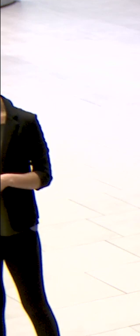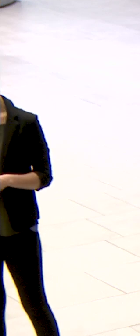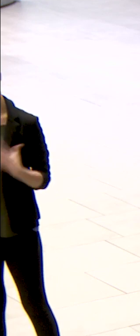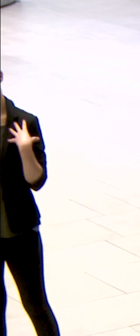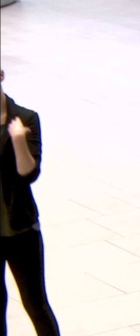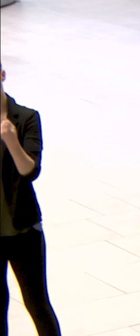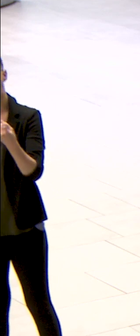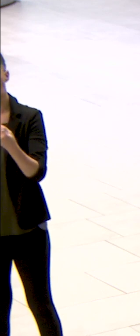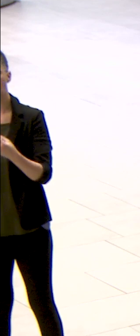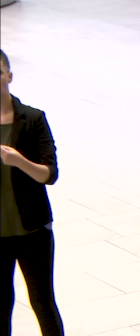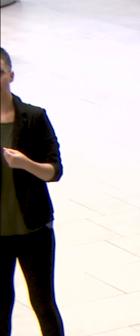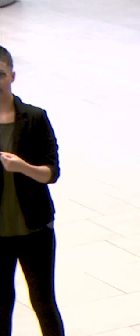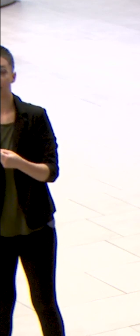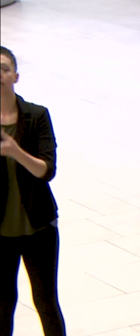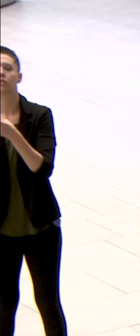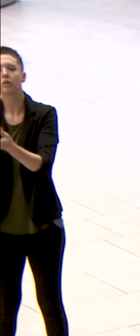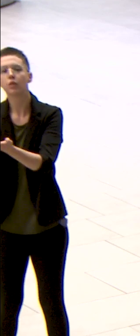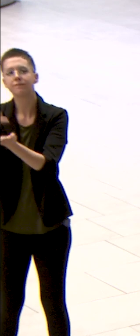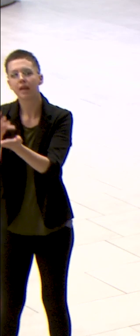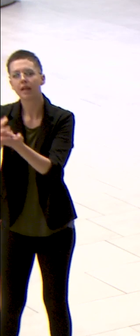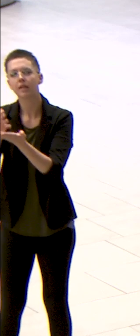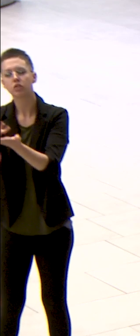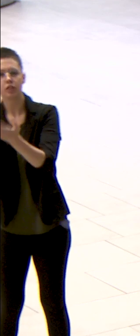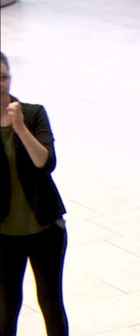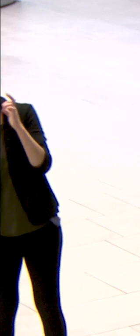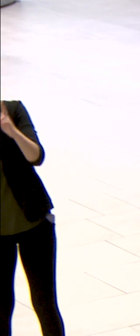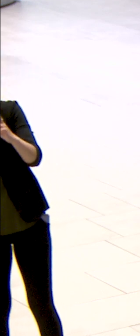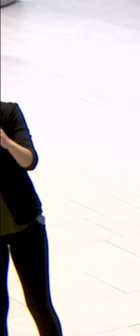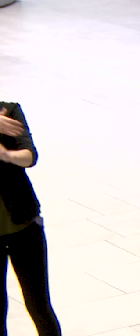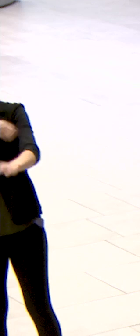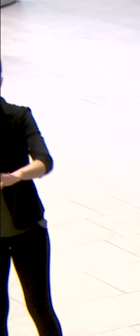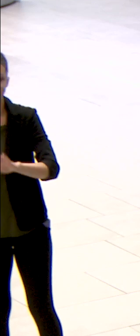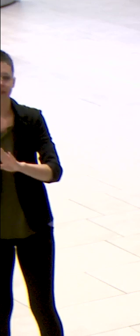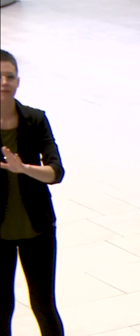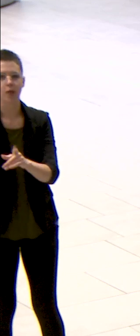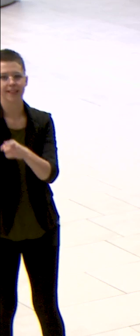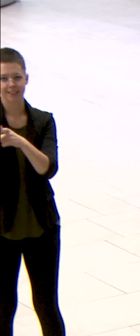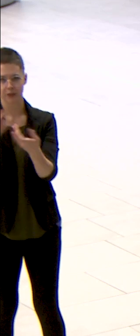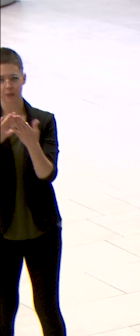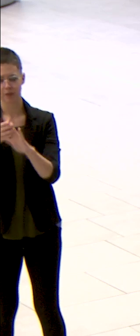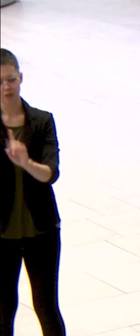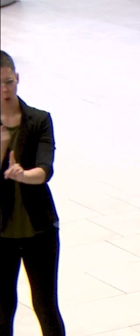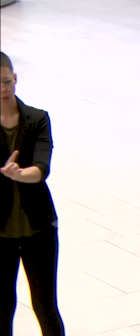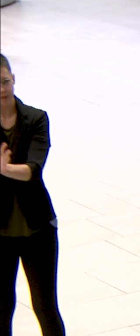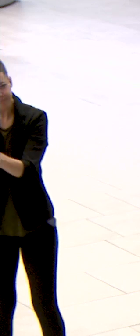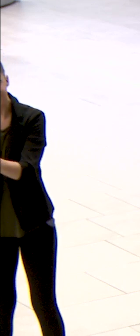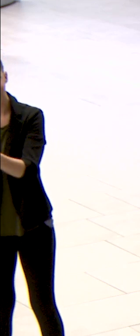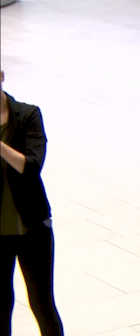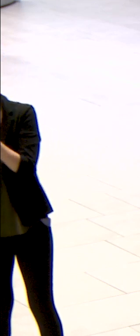to financial education and empowerment for the Latino community. So she has always been in service of the